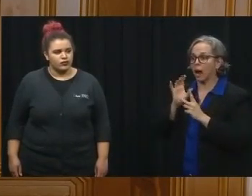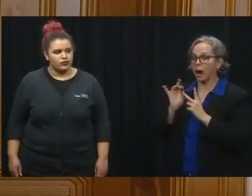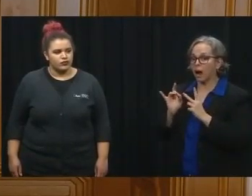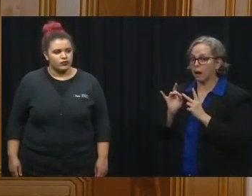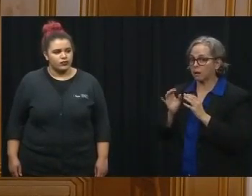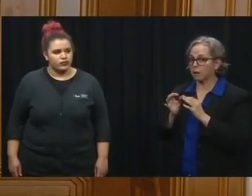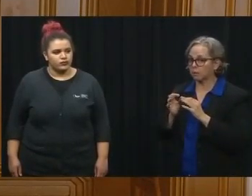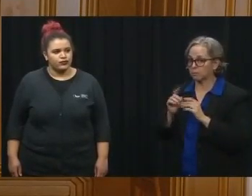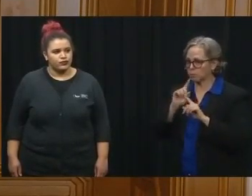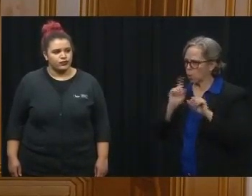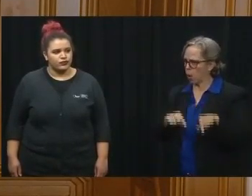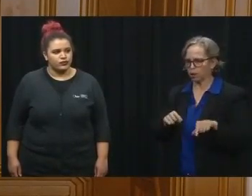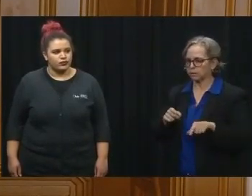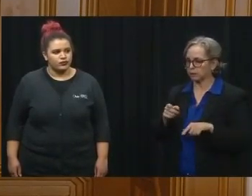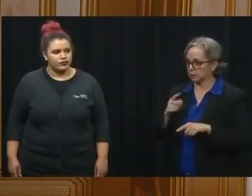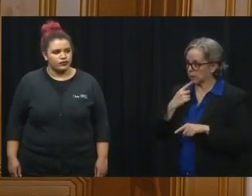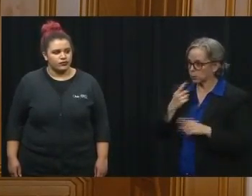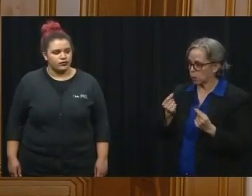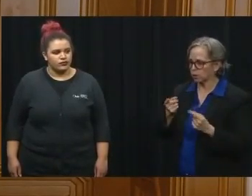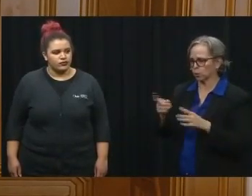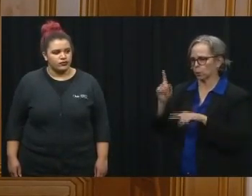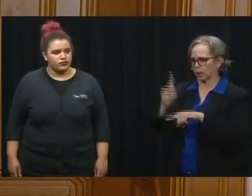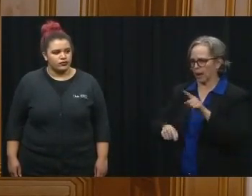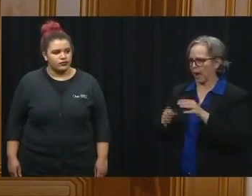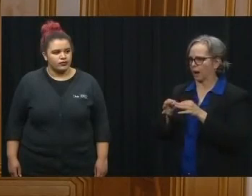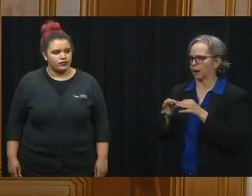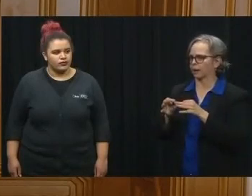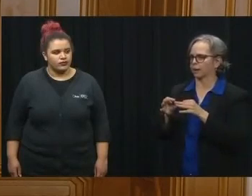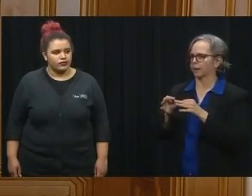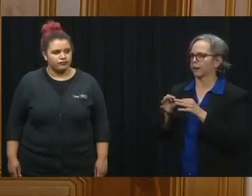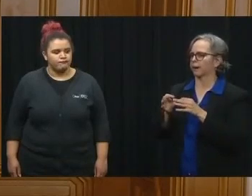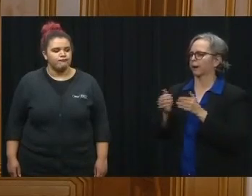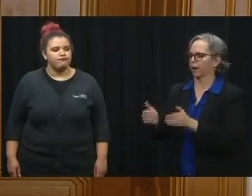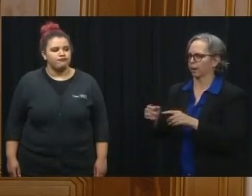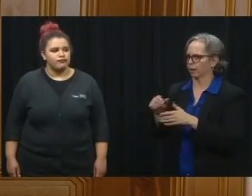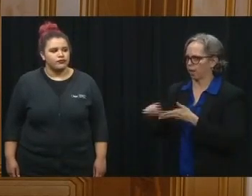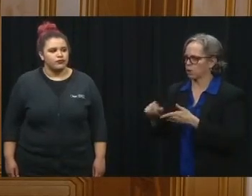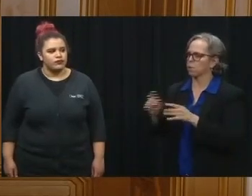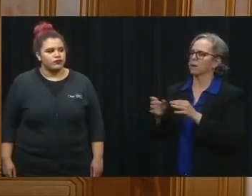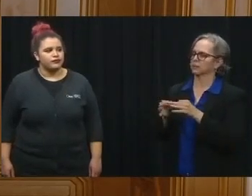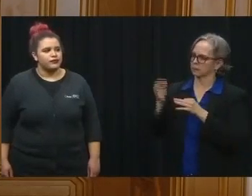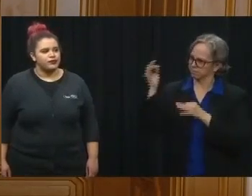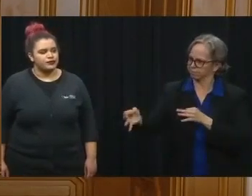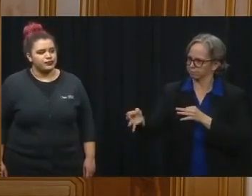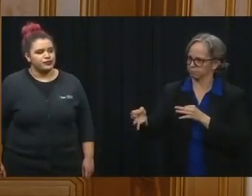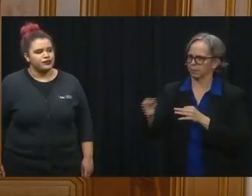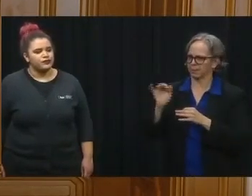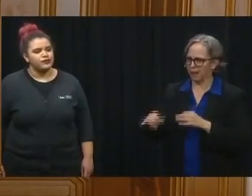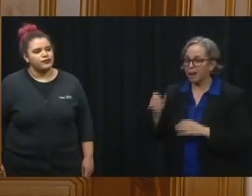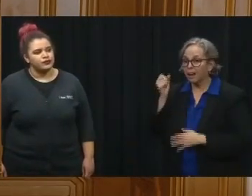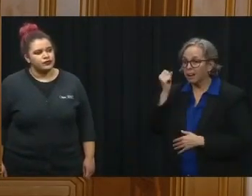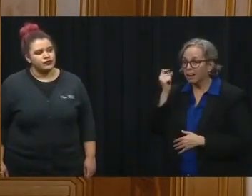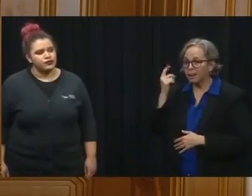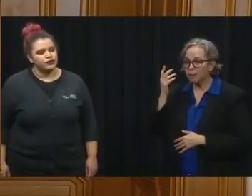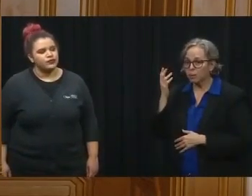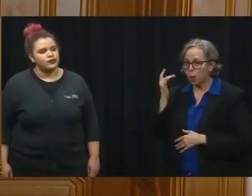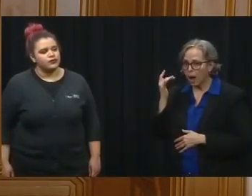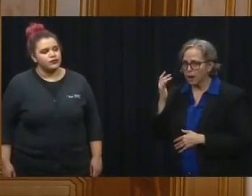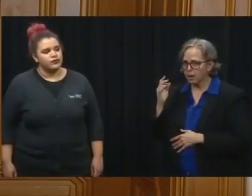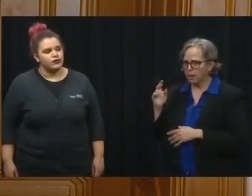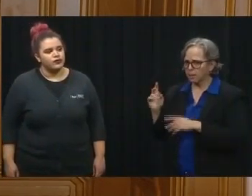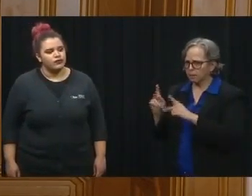the reason is we didn't just make this order up. It was put into place at the request of people in the medical